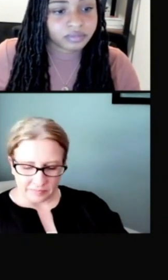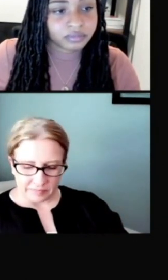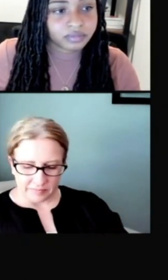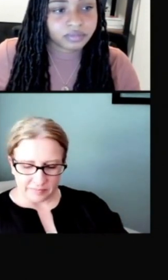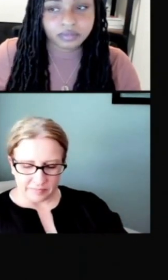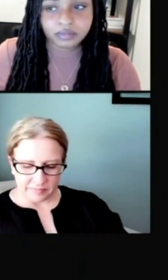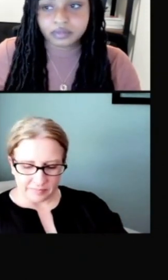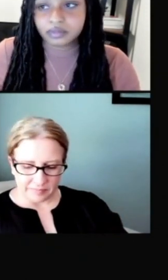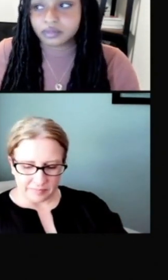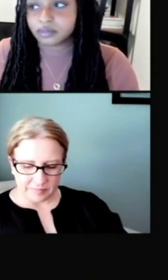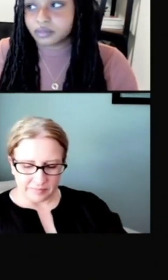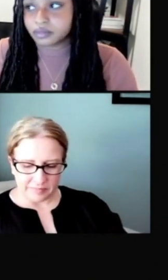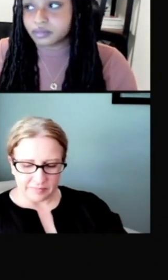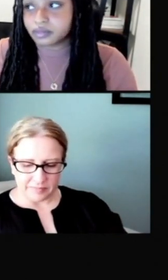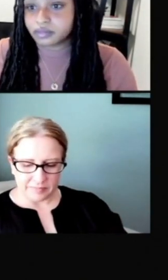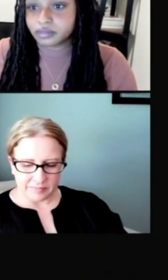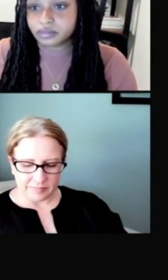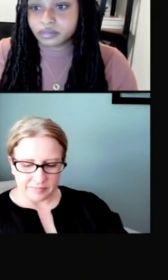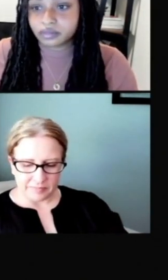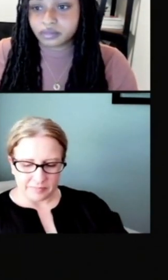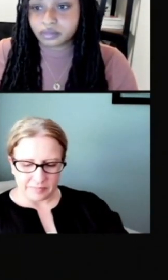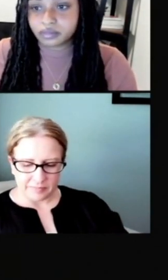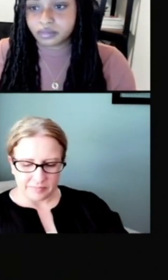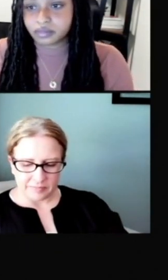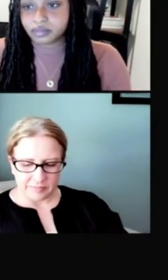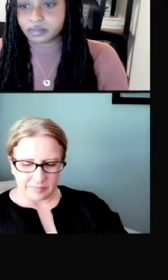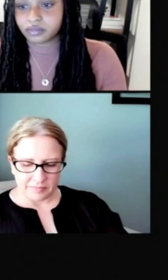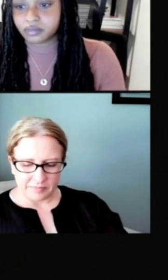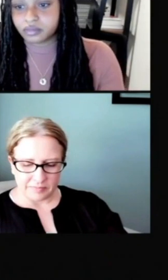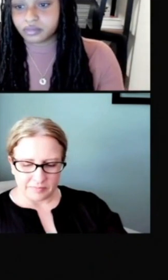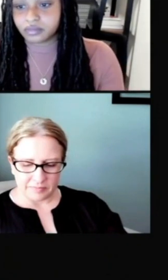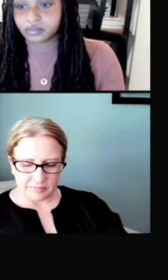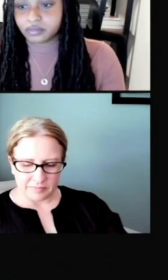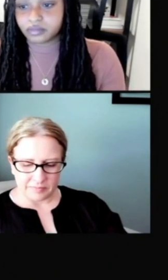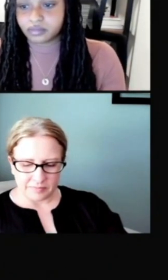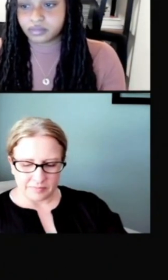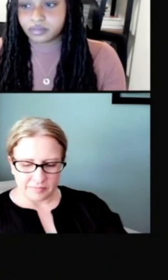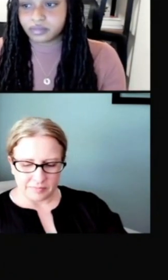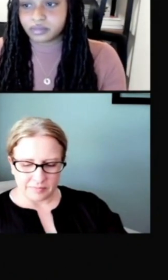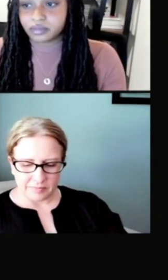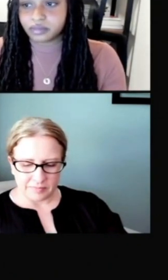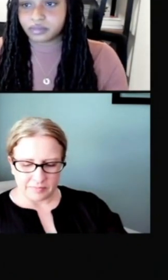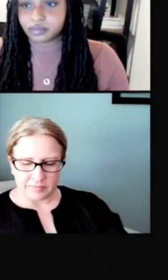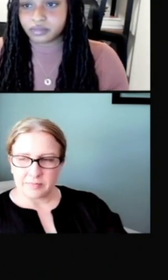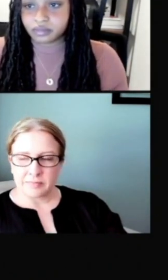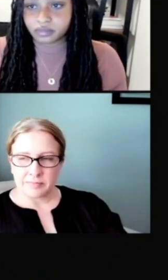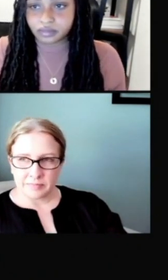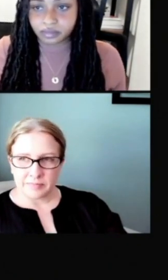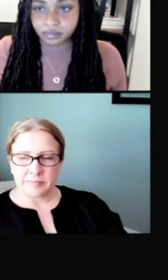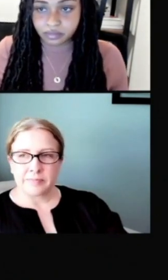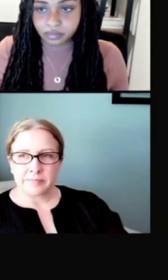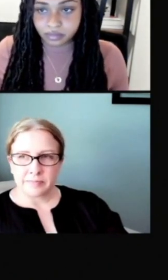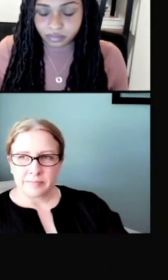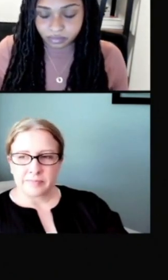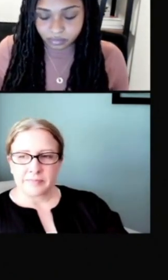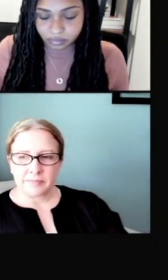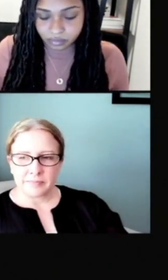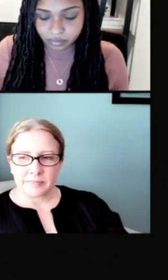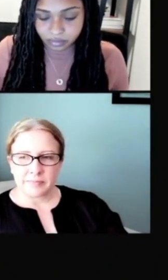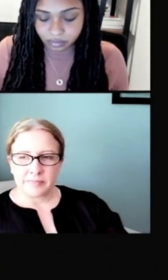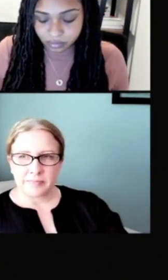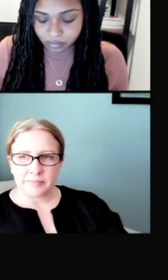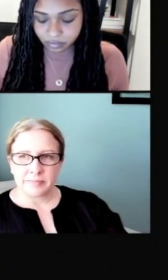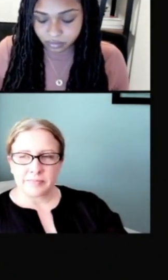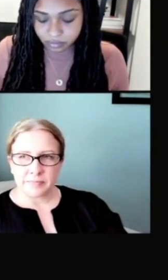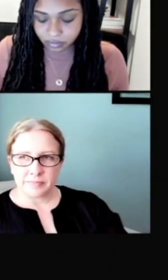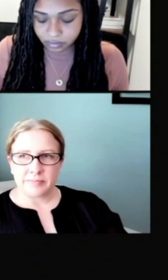any one vaccine on anyone, but it's really important that people know that we want to survive. We want to survive just as much as other skinned